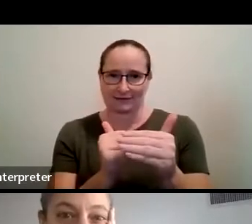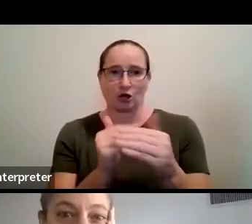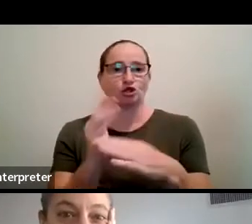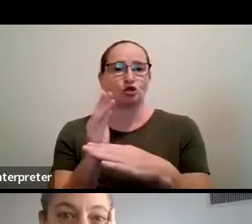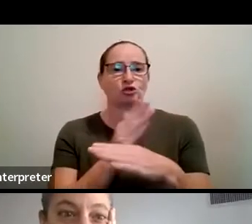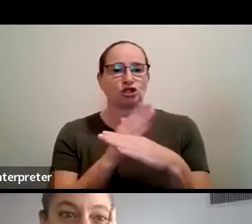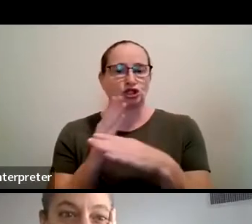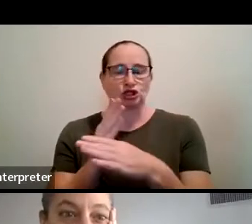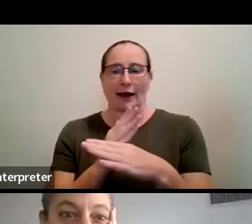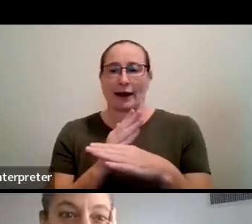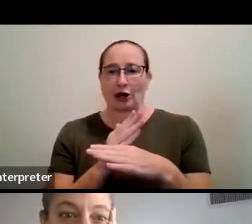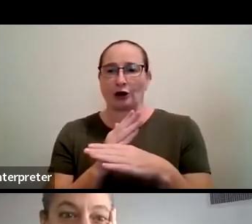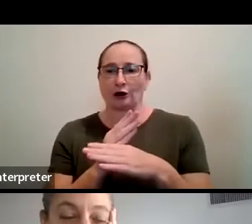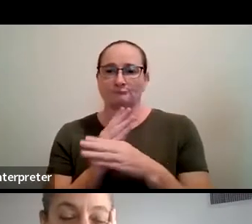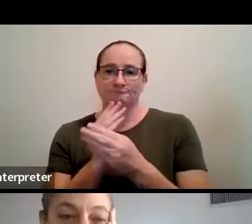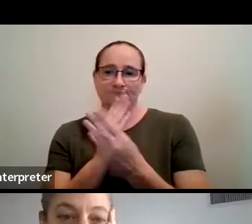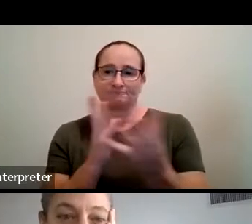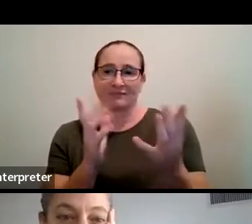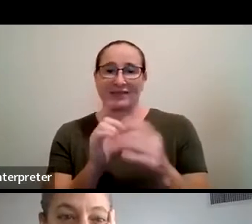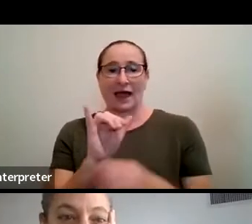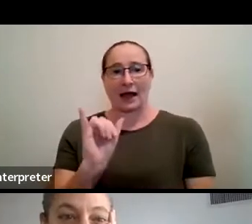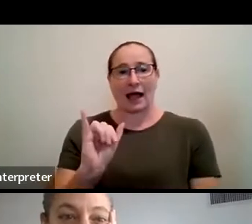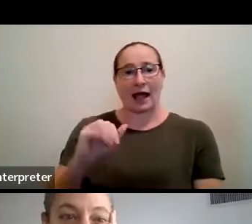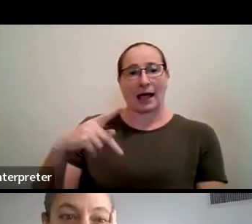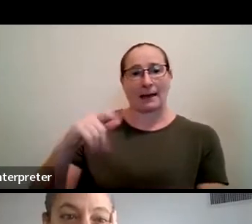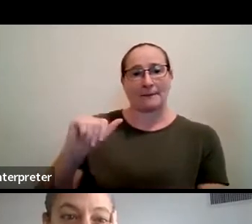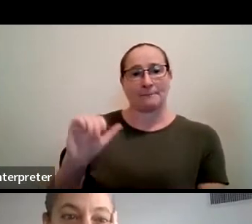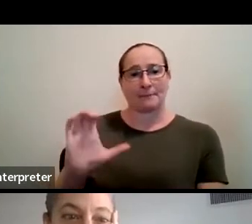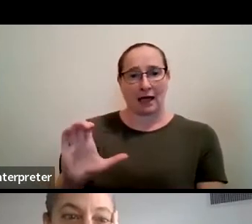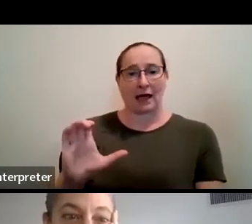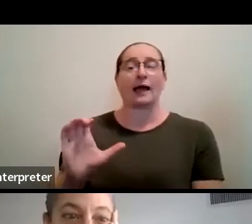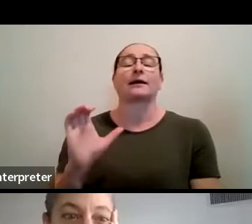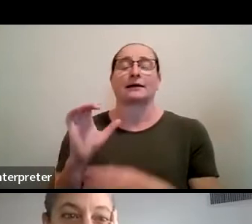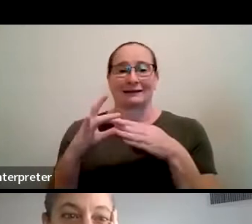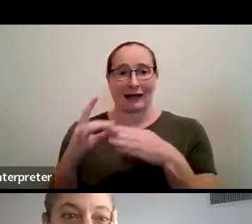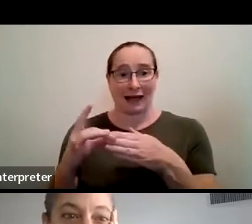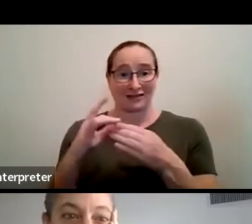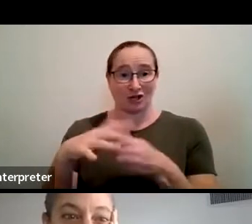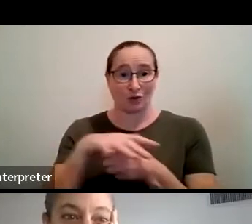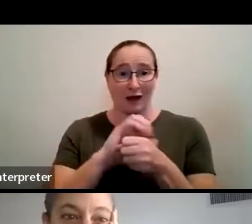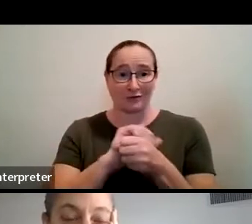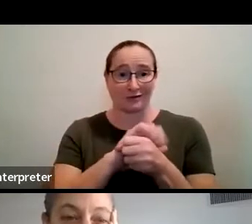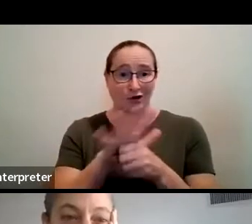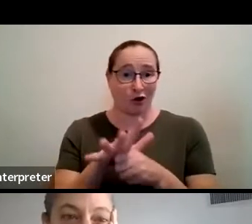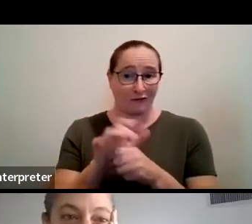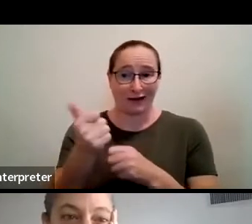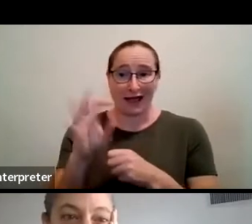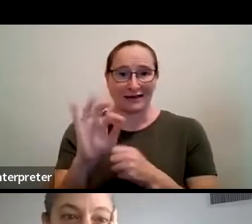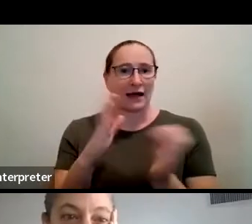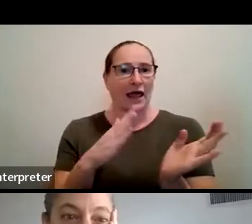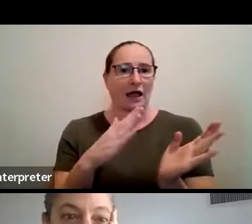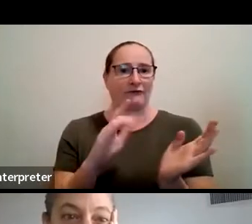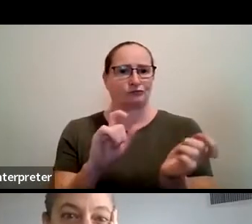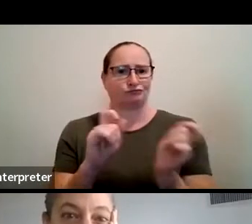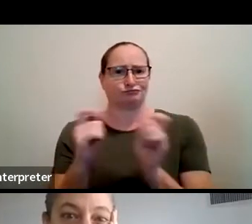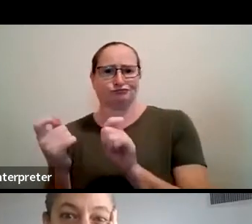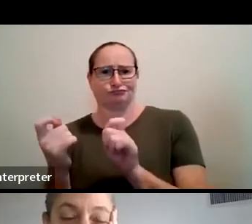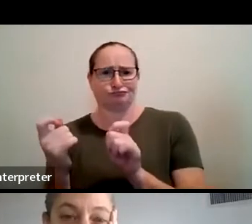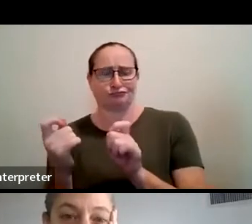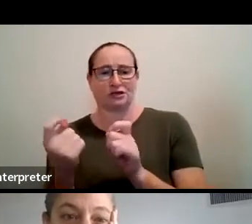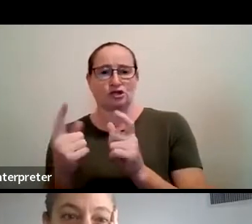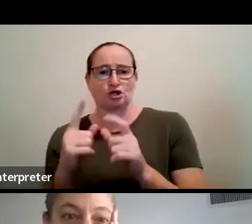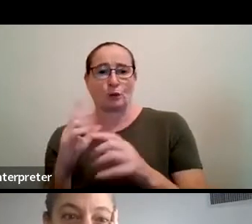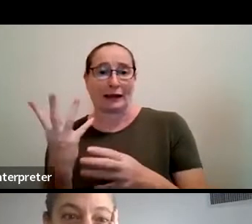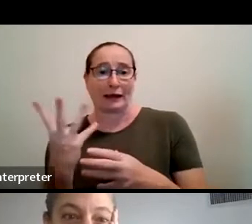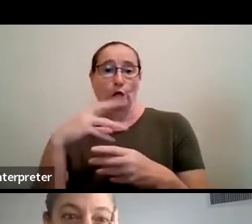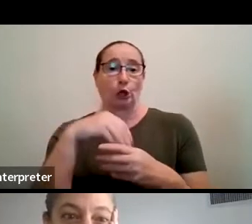the fact that IPAC guidance around COVID-19 has shifted substantially to include